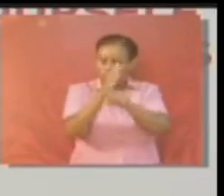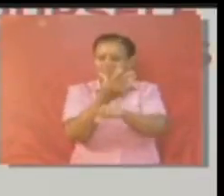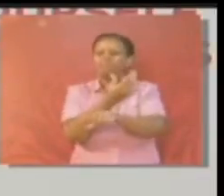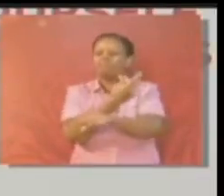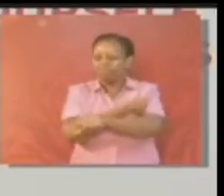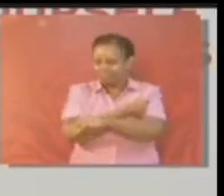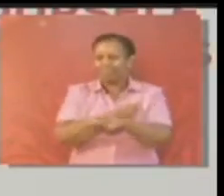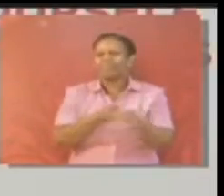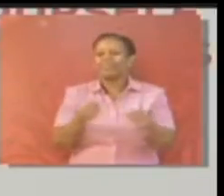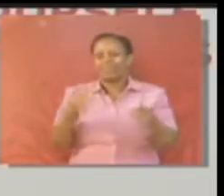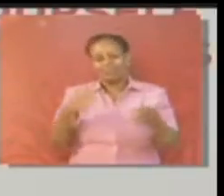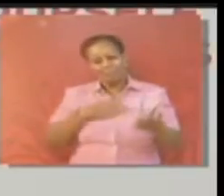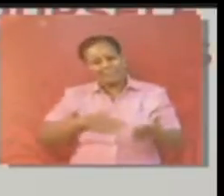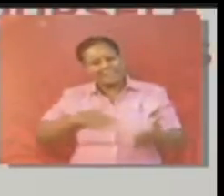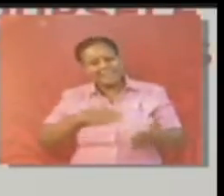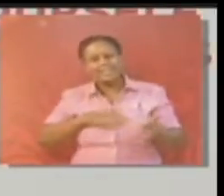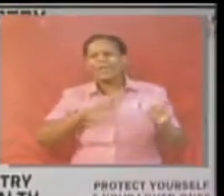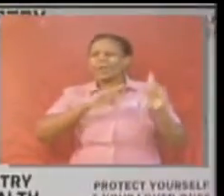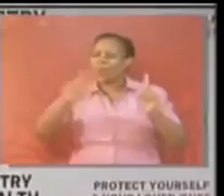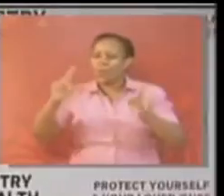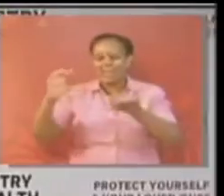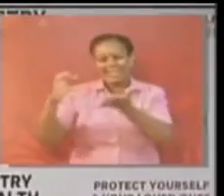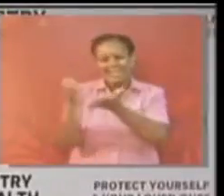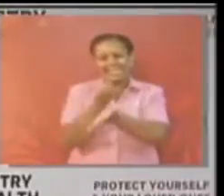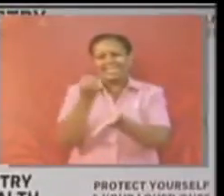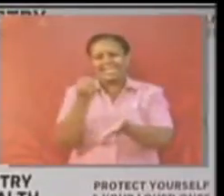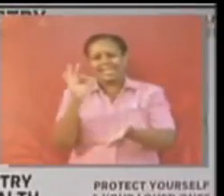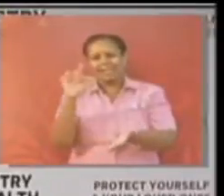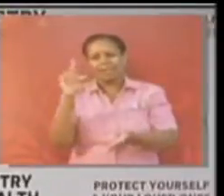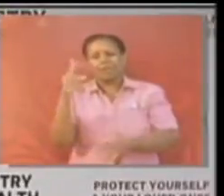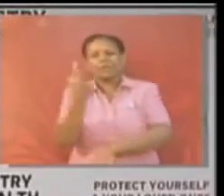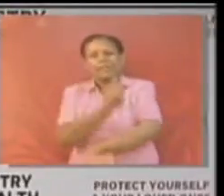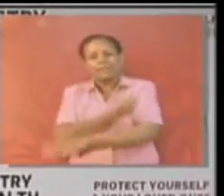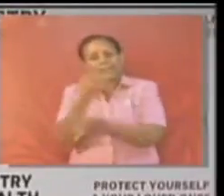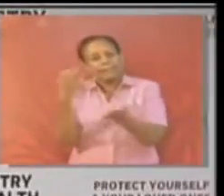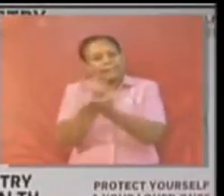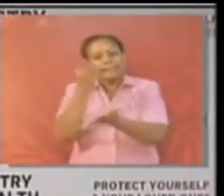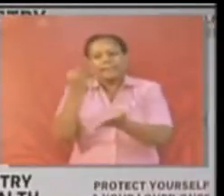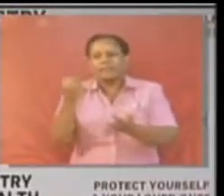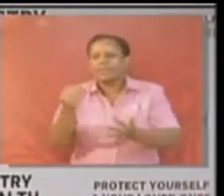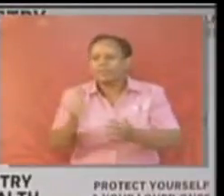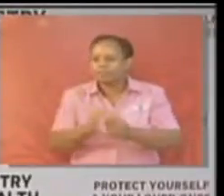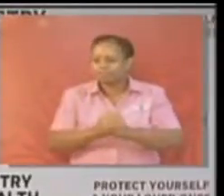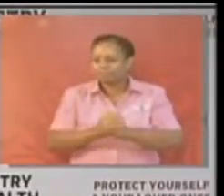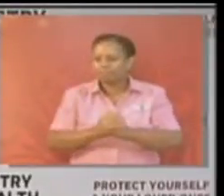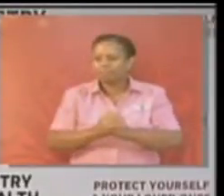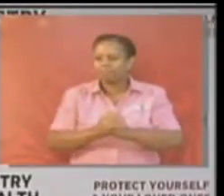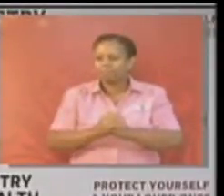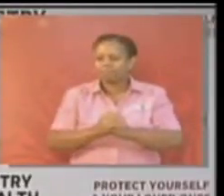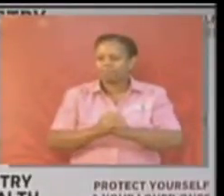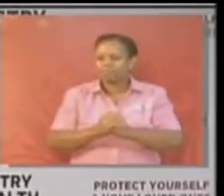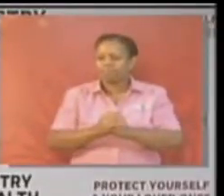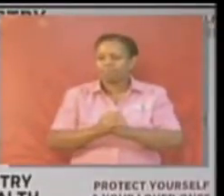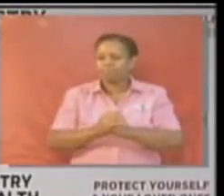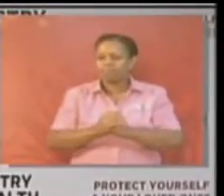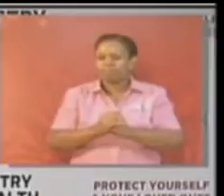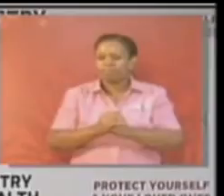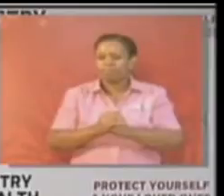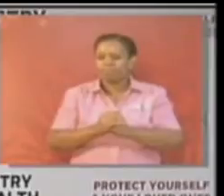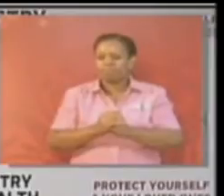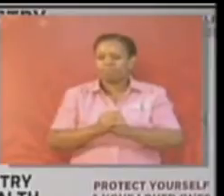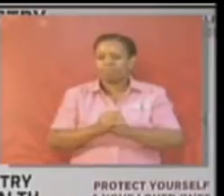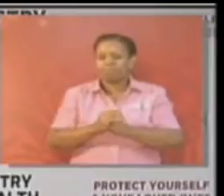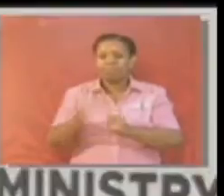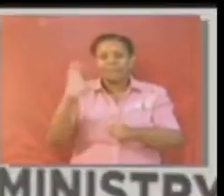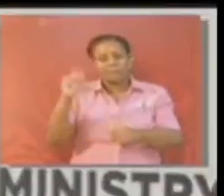influenza vaccine. Let's get those numbers up. Thank you. Okay, so I'll try to answer the question related to measures